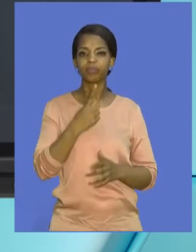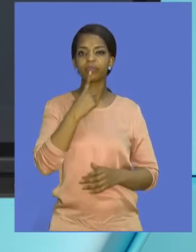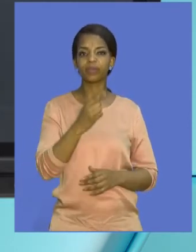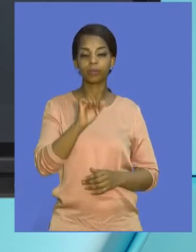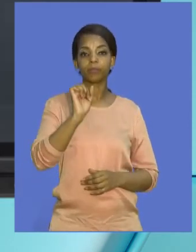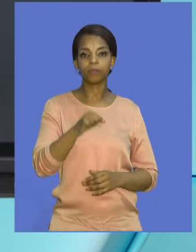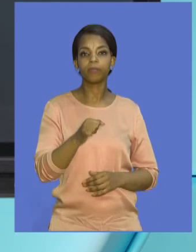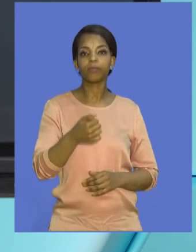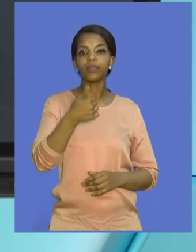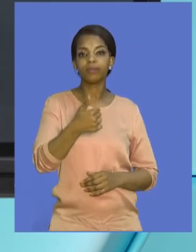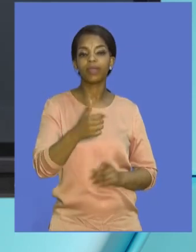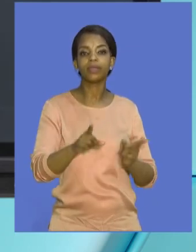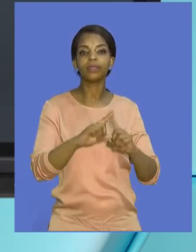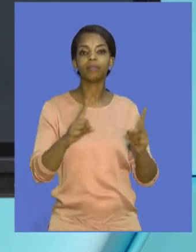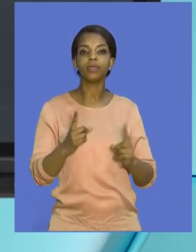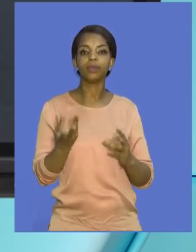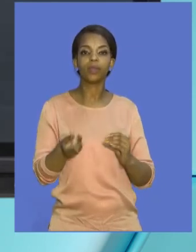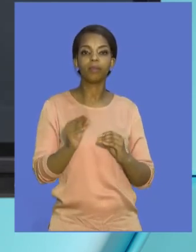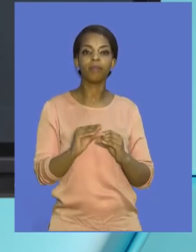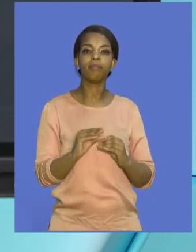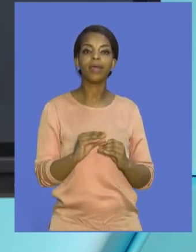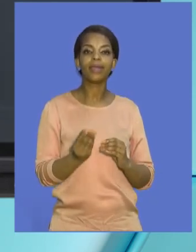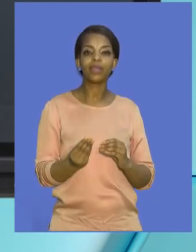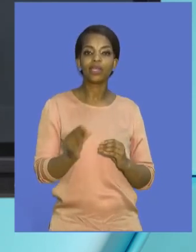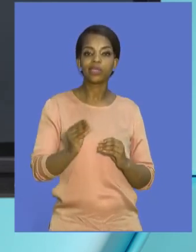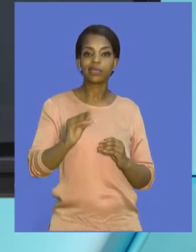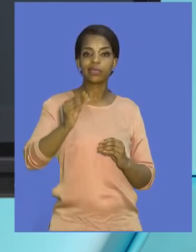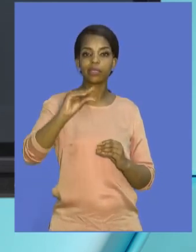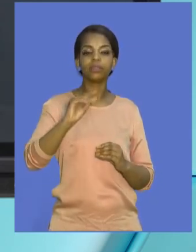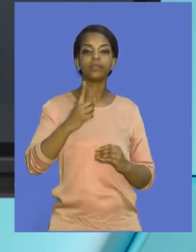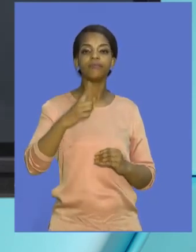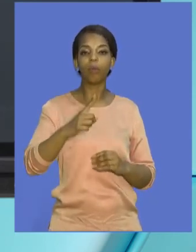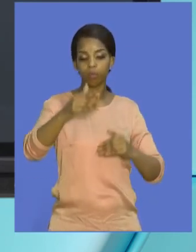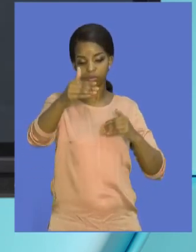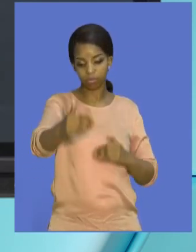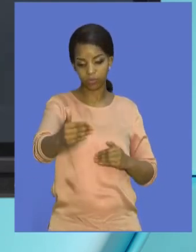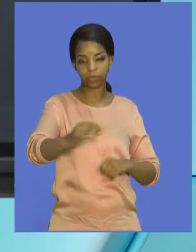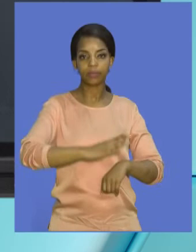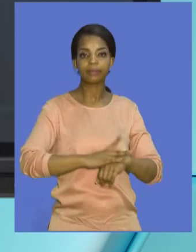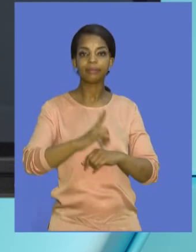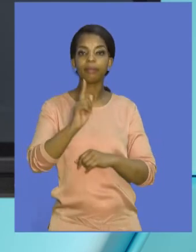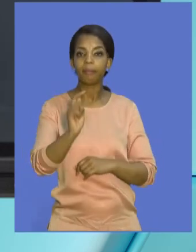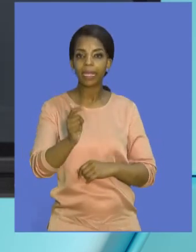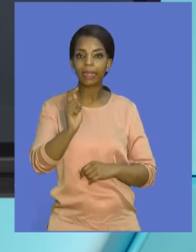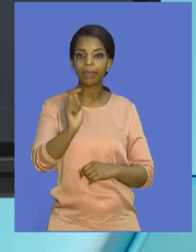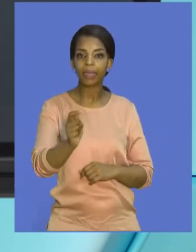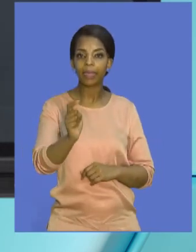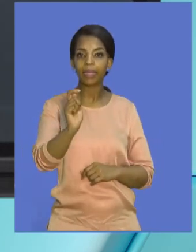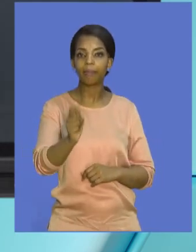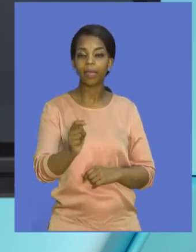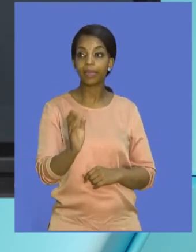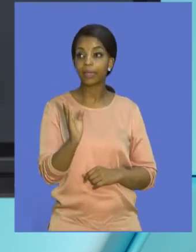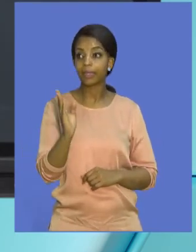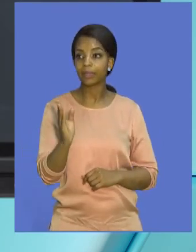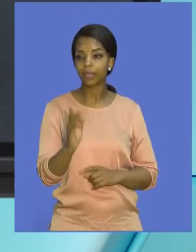settle, and then you will be paying that over a certain period of time. Specifically here, we're talking about paying